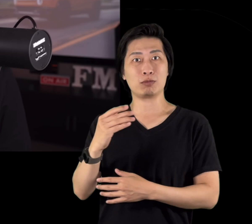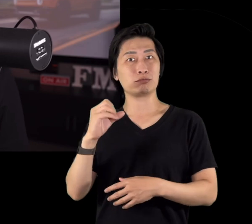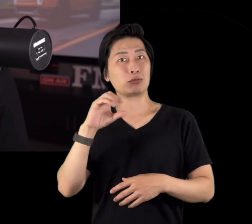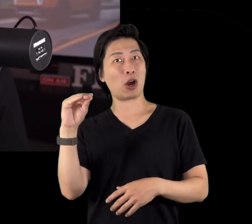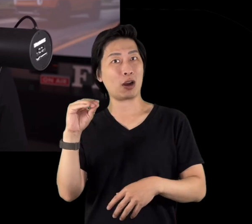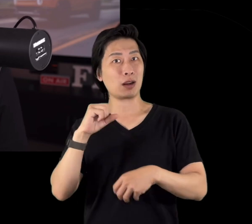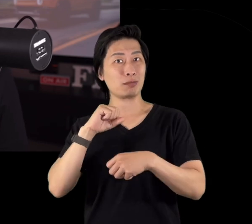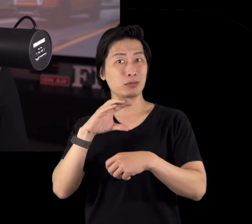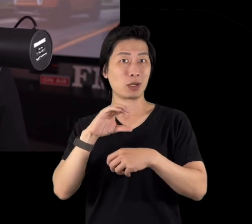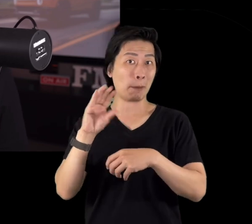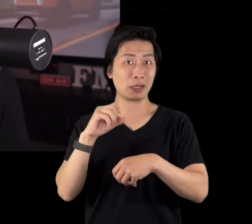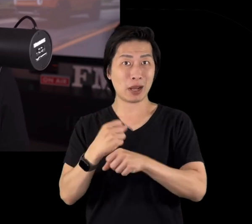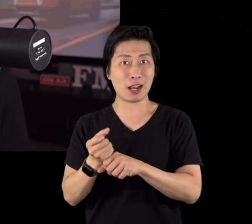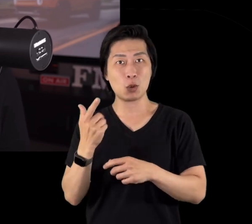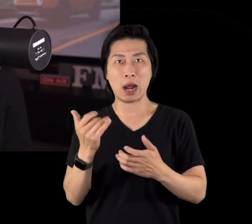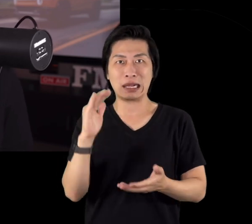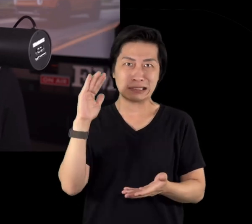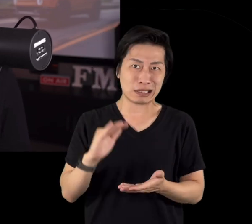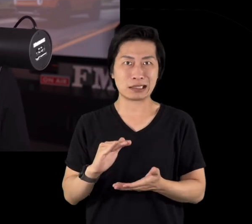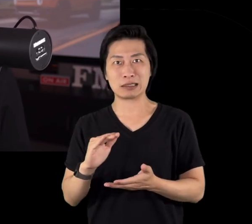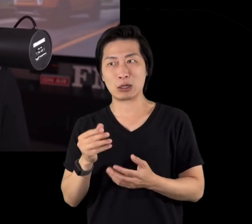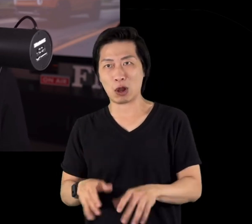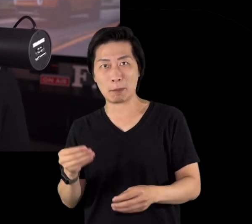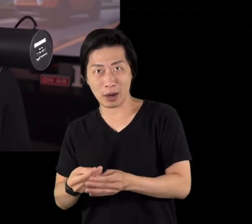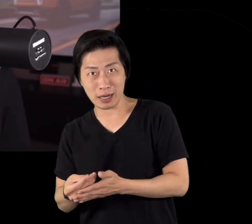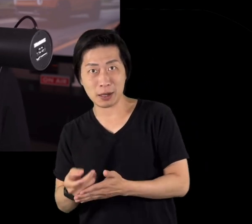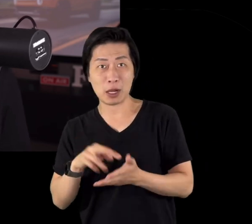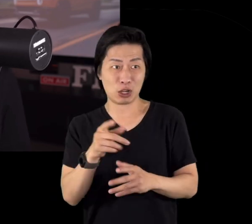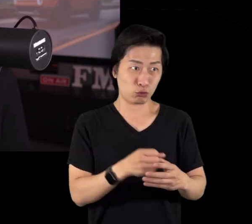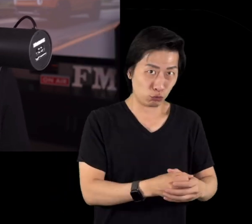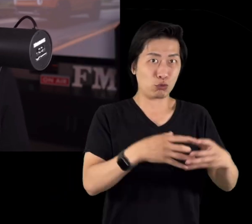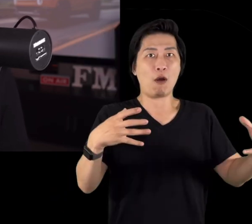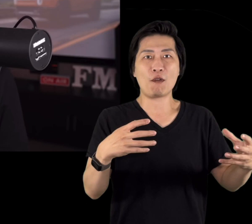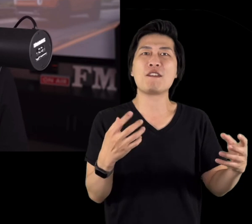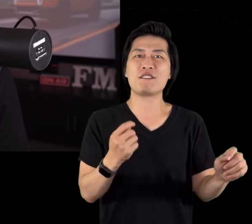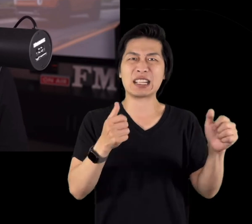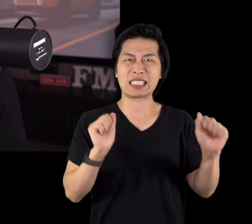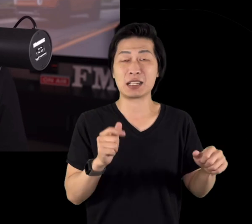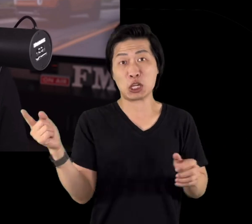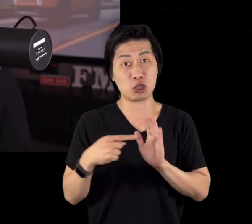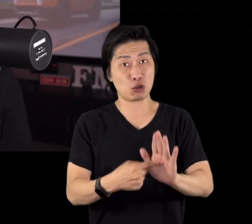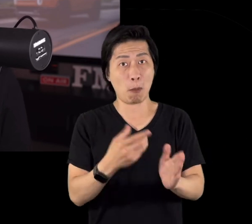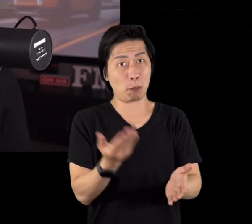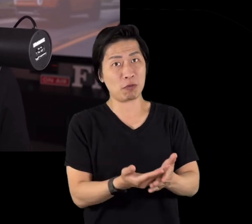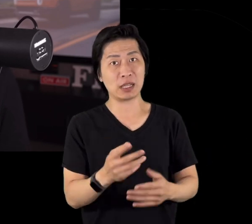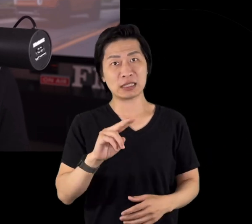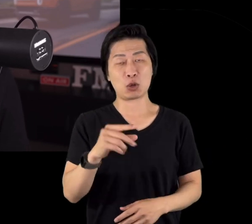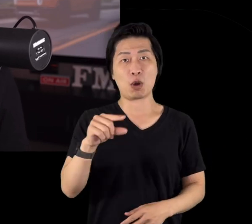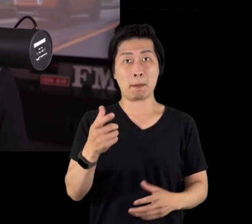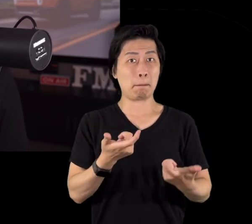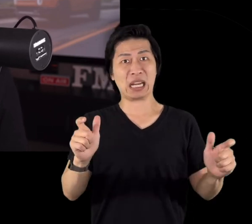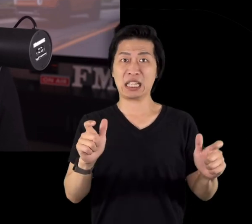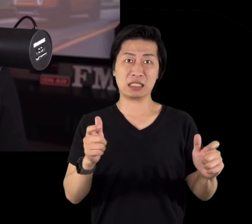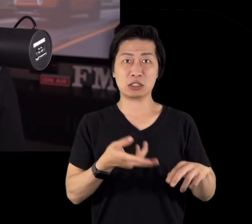new automaker that's starting to ramp up and trying to lose less money. You need to grow as fast as you can, and Rivian is really showing this in the second